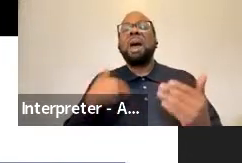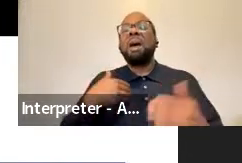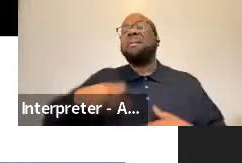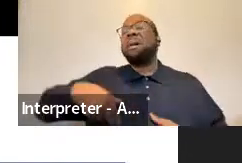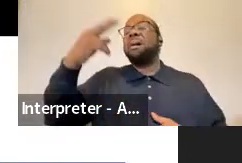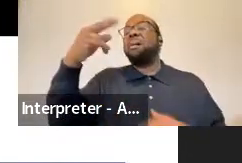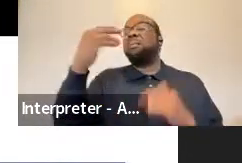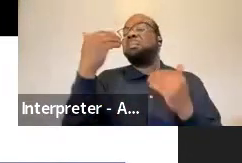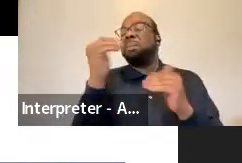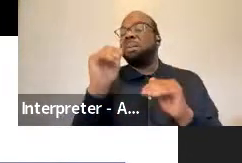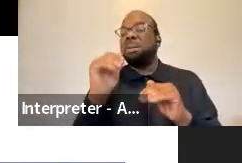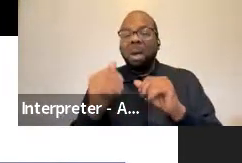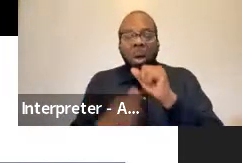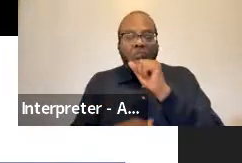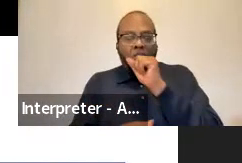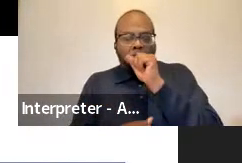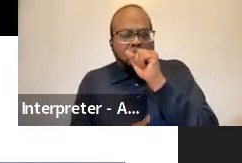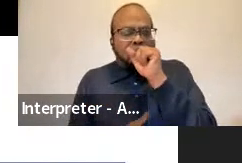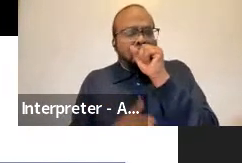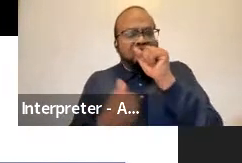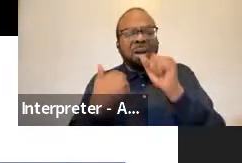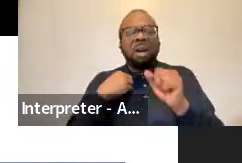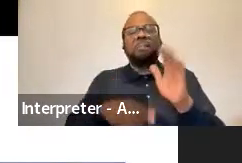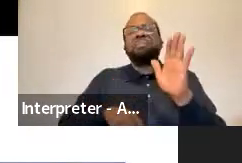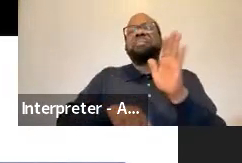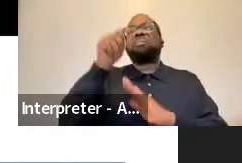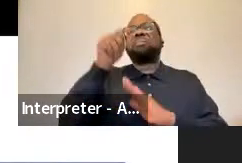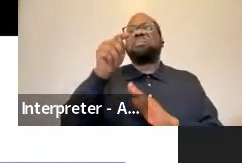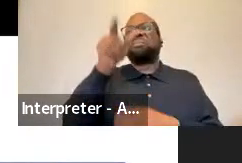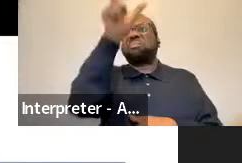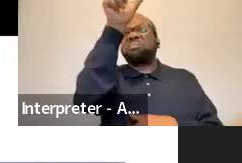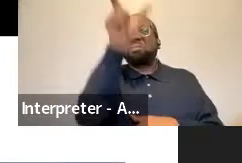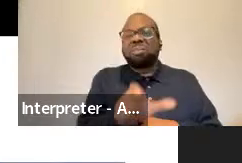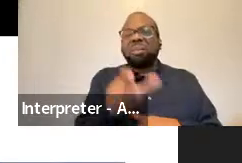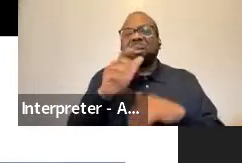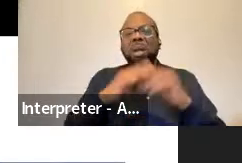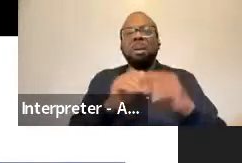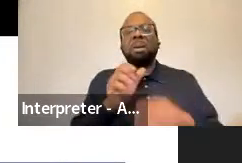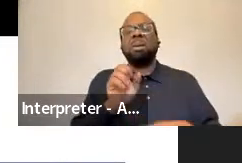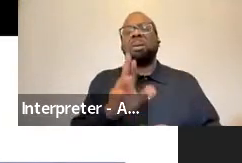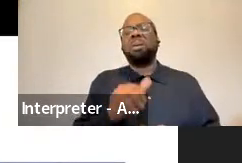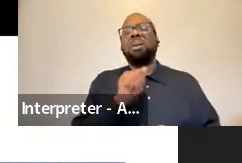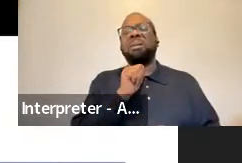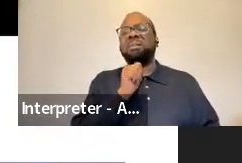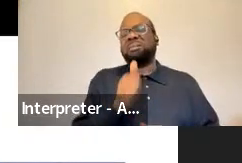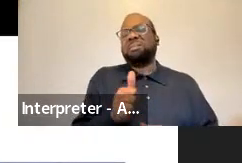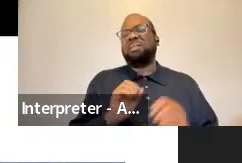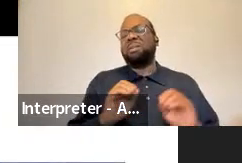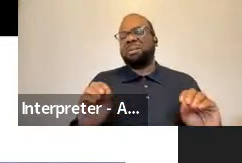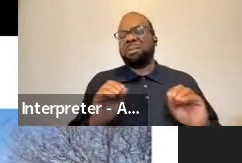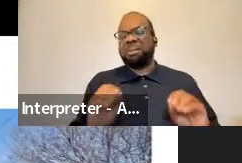that would otherwise be forced to develop tall, skinny buildings or nothing at all. Next slide, please.